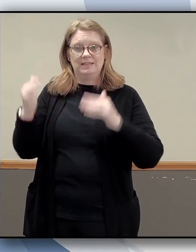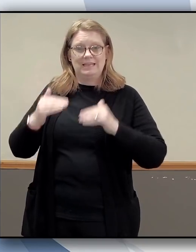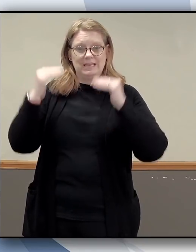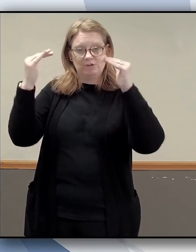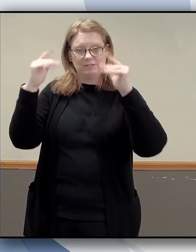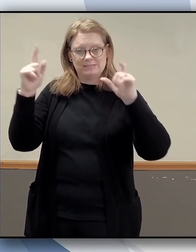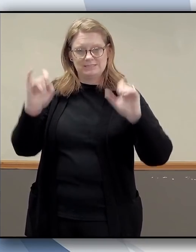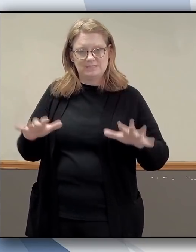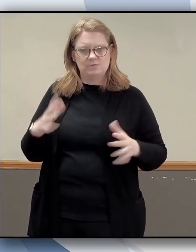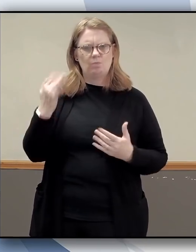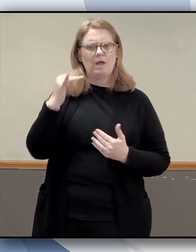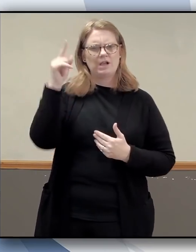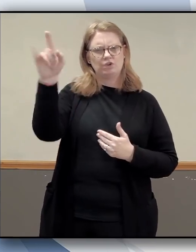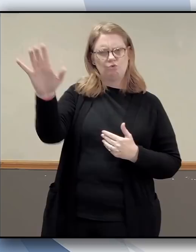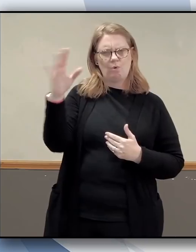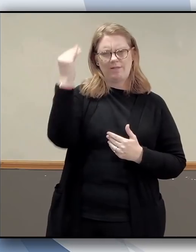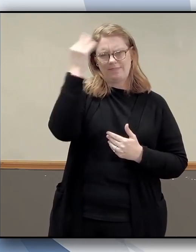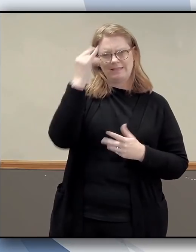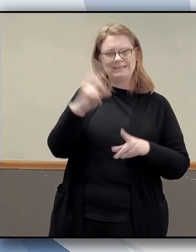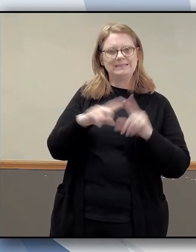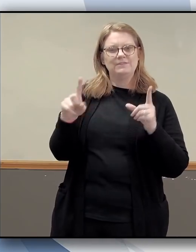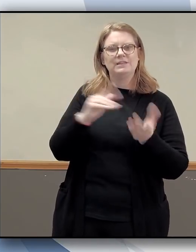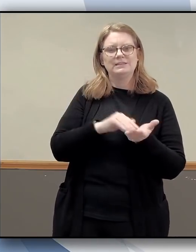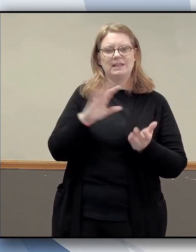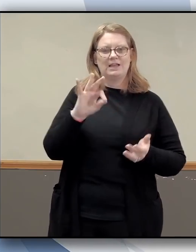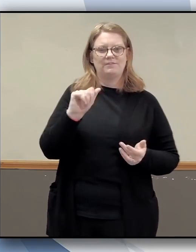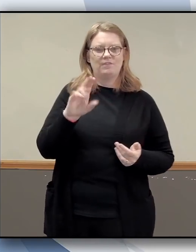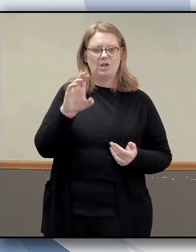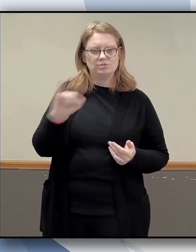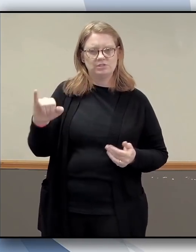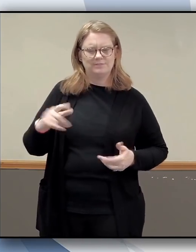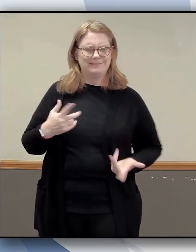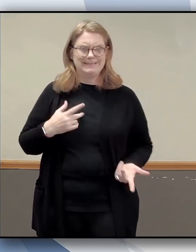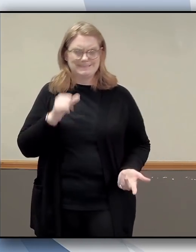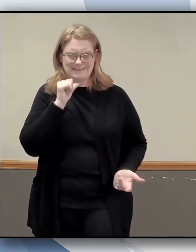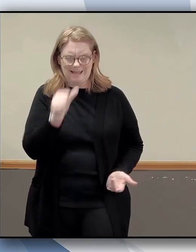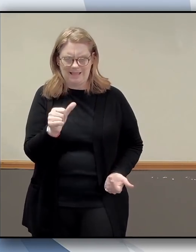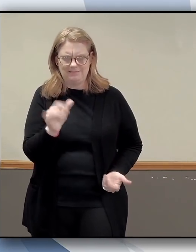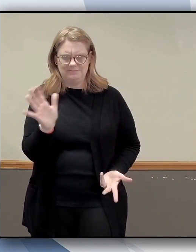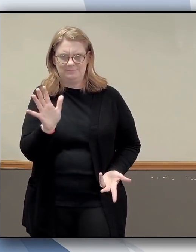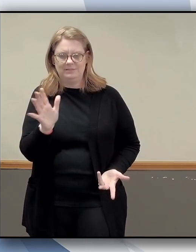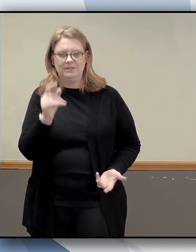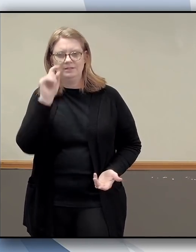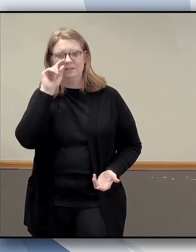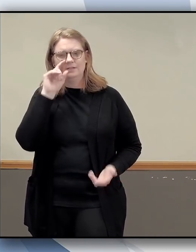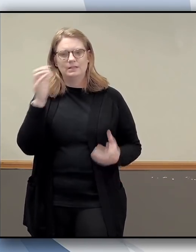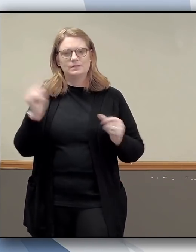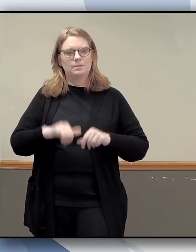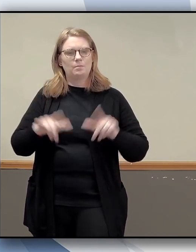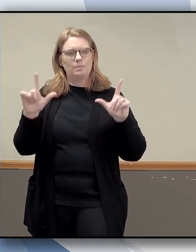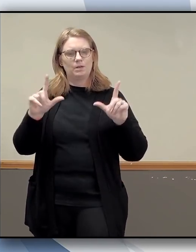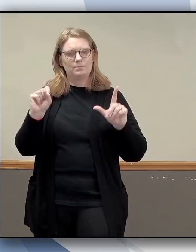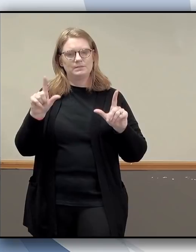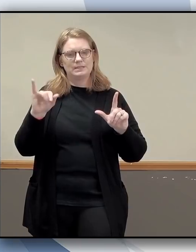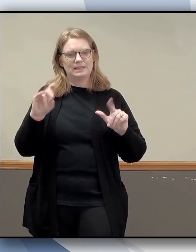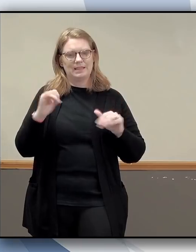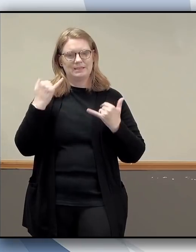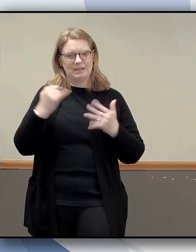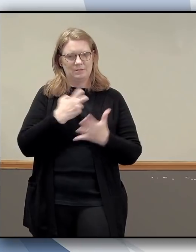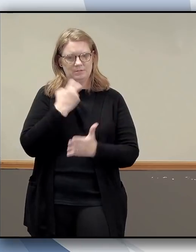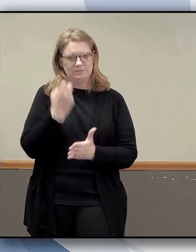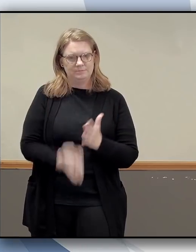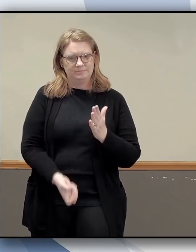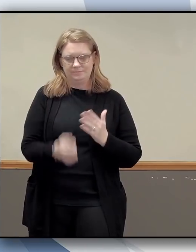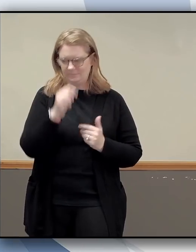different than Dr. Fauci's? Well, it's not different than Dr. Fauci's, but let's pull up a slide since we're diving deeper into